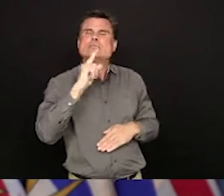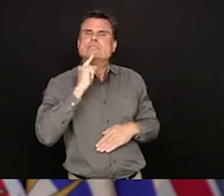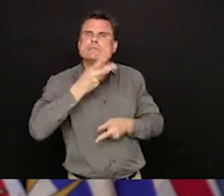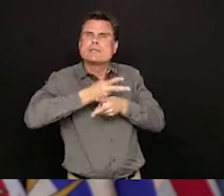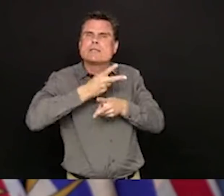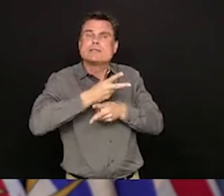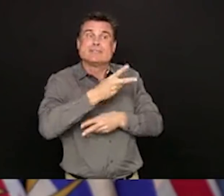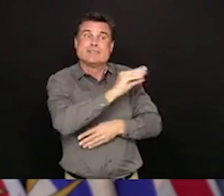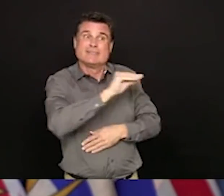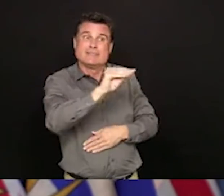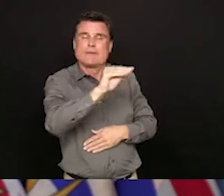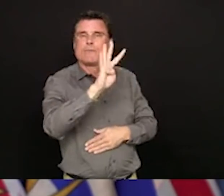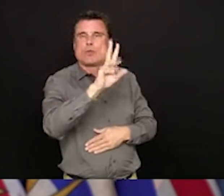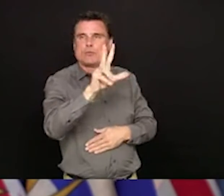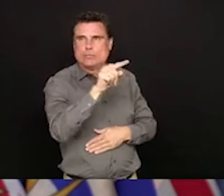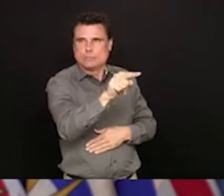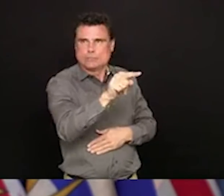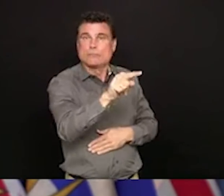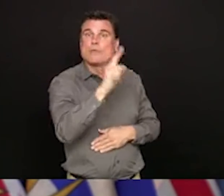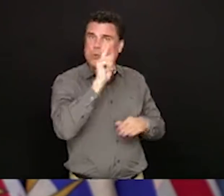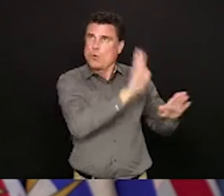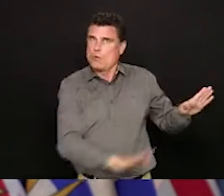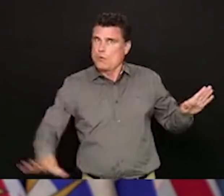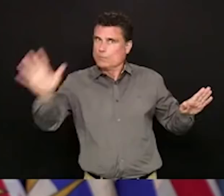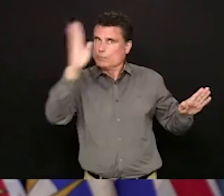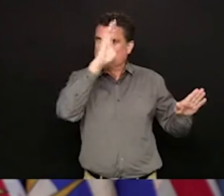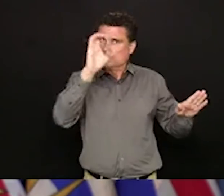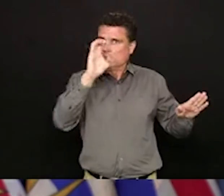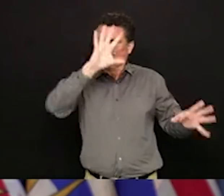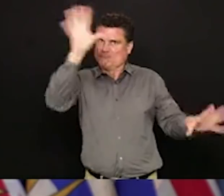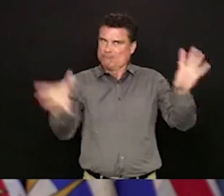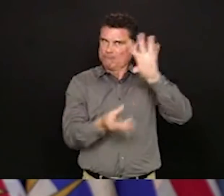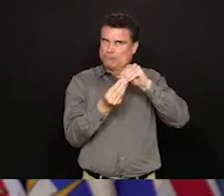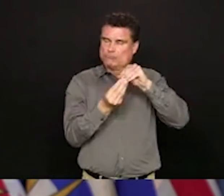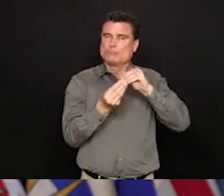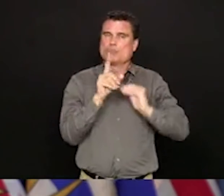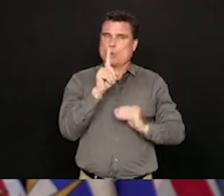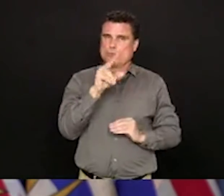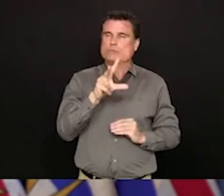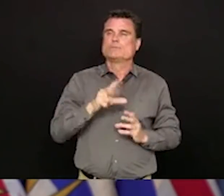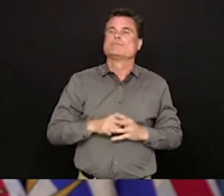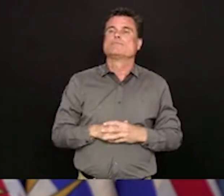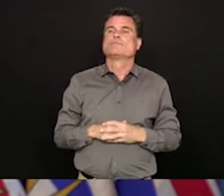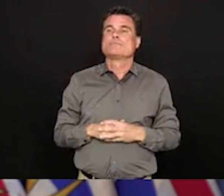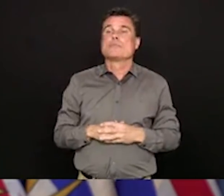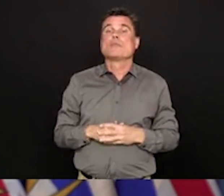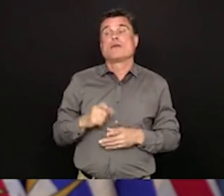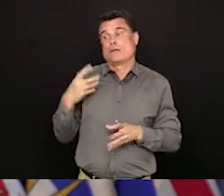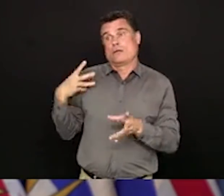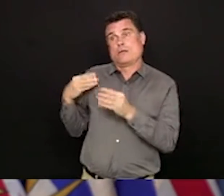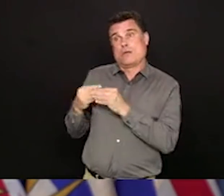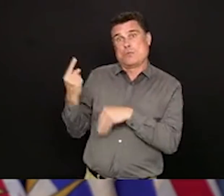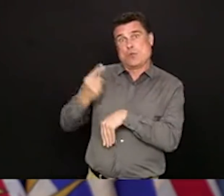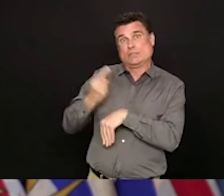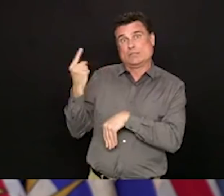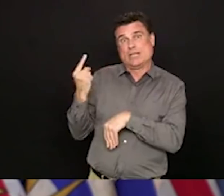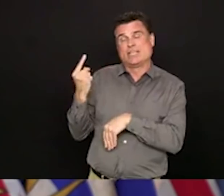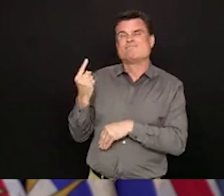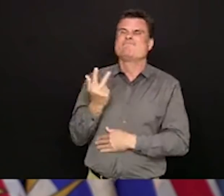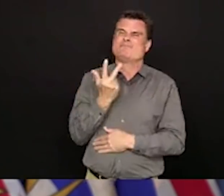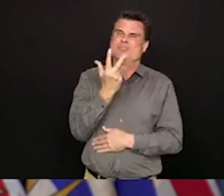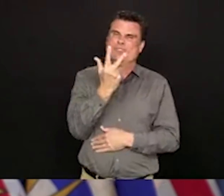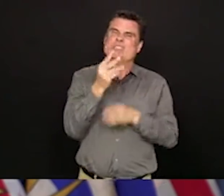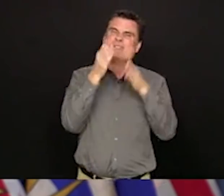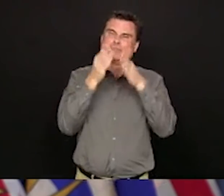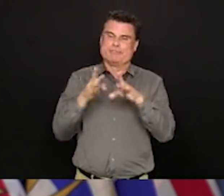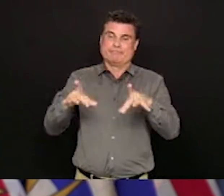additional 3 deaths to report today, bringing our total of people who have died from COVID-19 in British Columbia to 90.